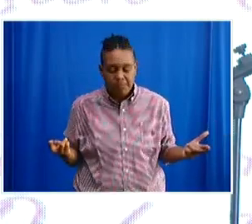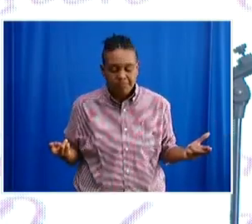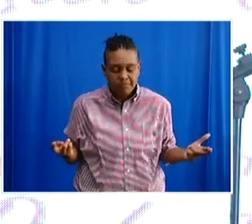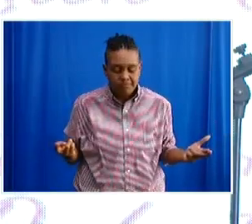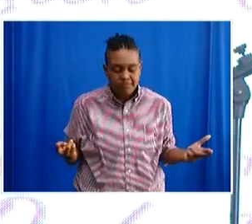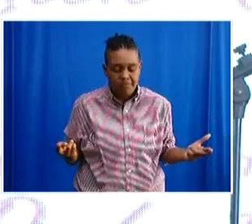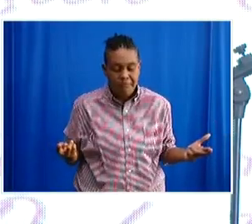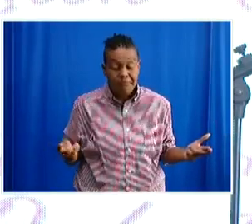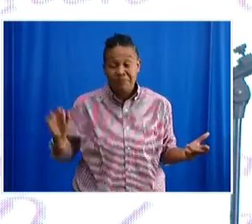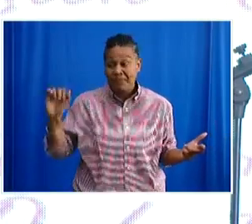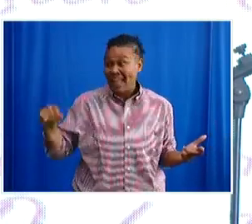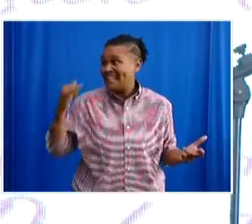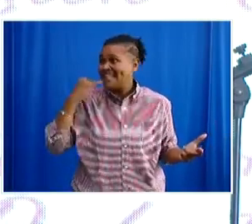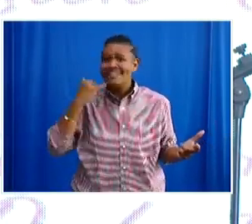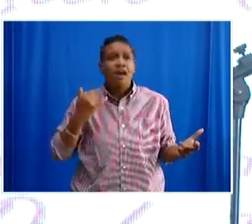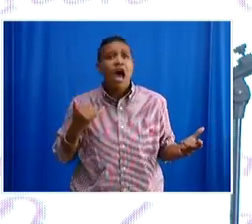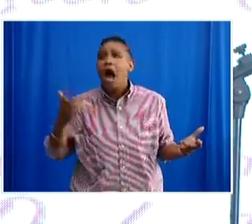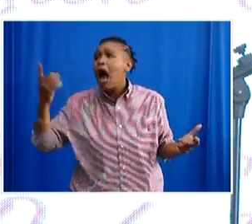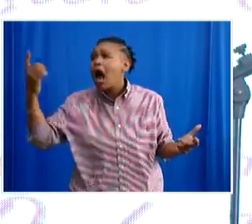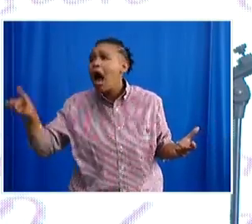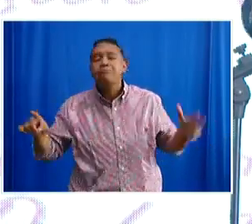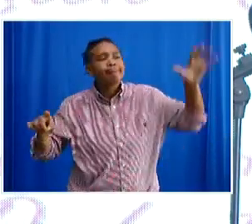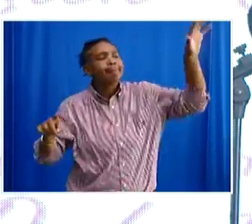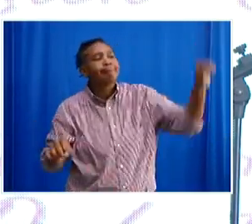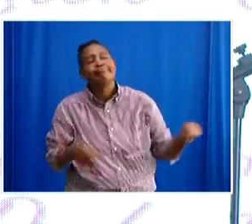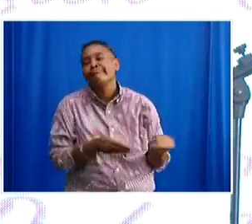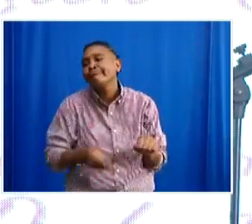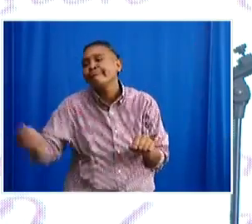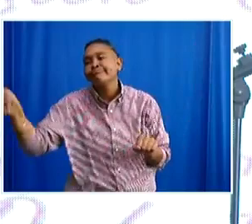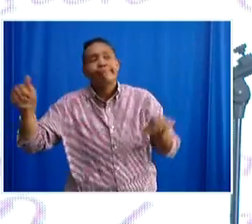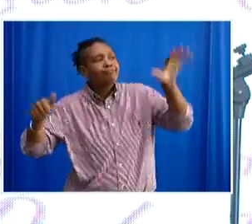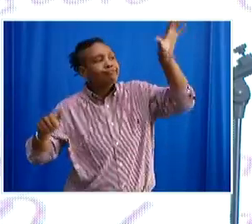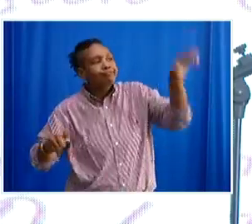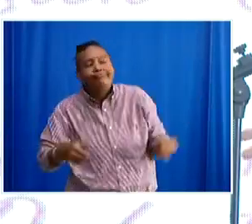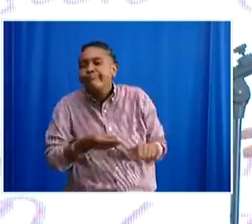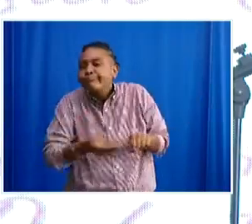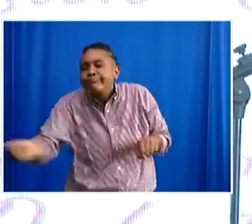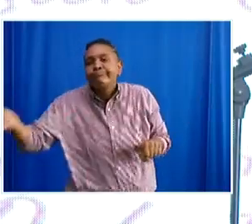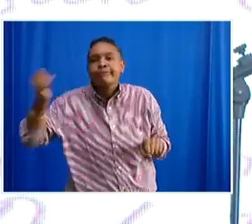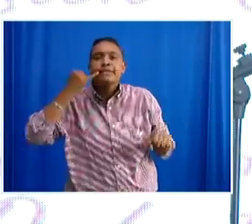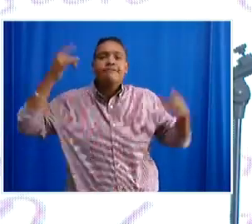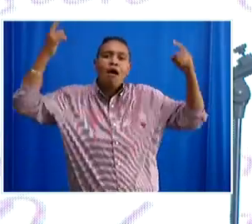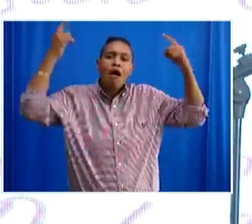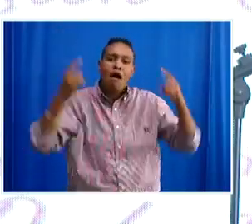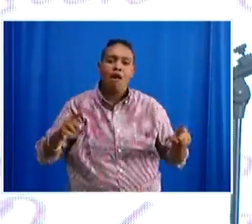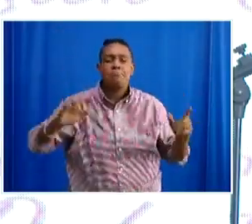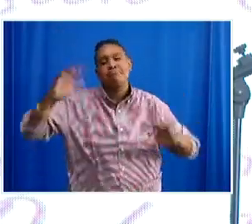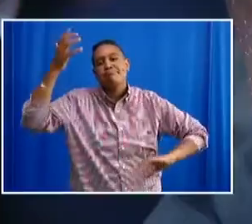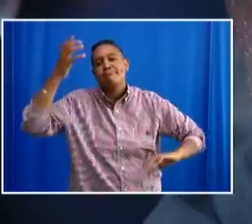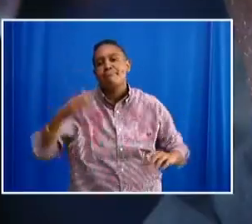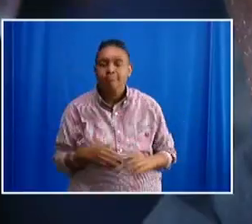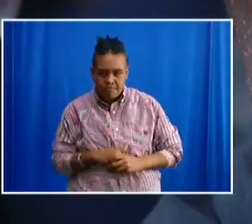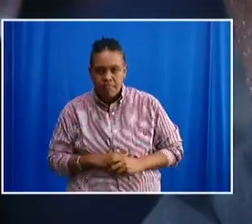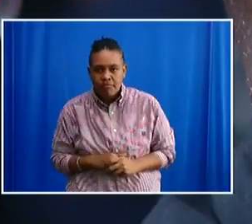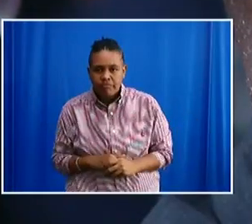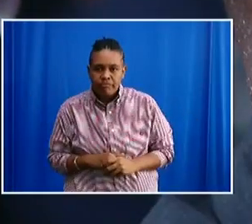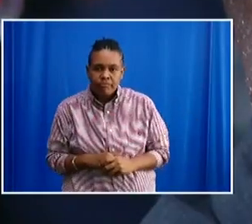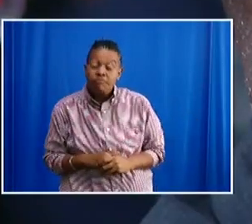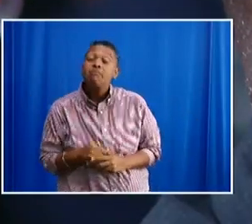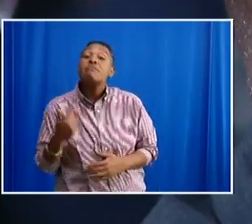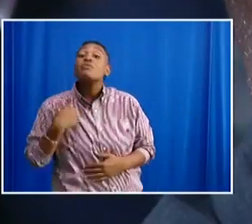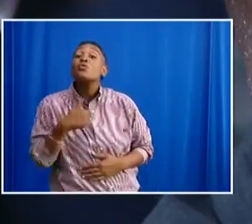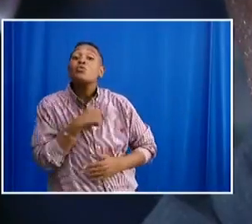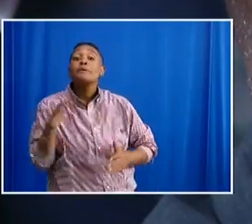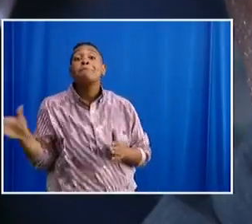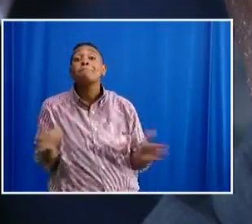drawn down on, that can be utilized in the event of such occurrences. And we intend